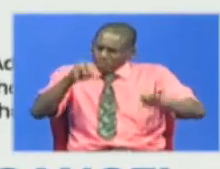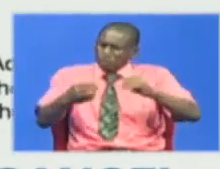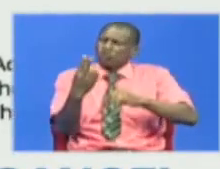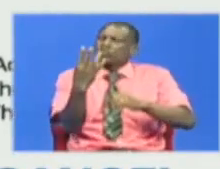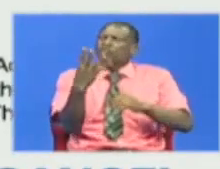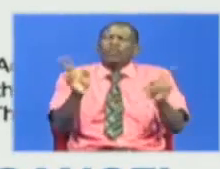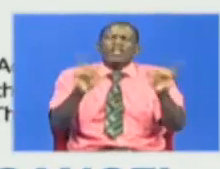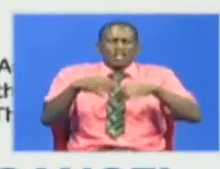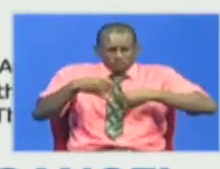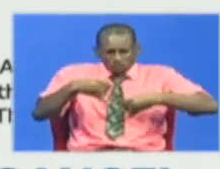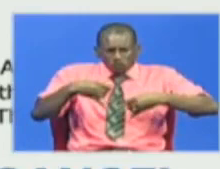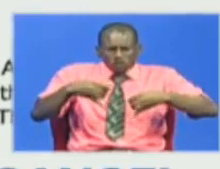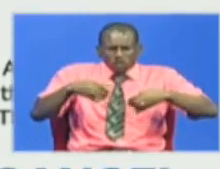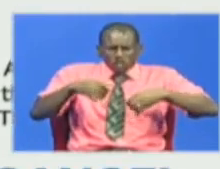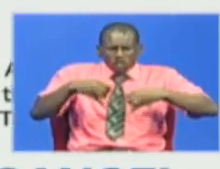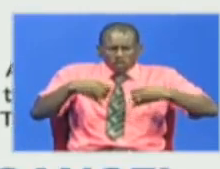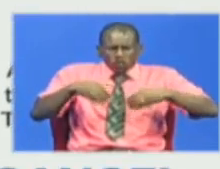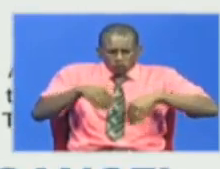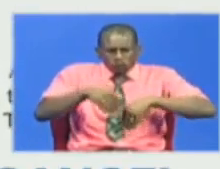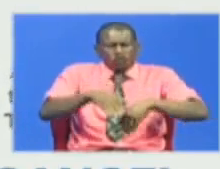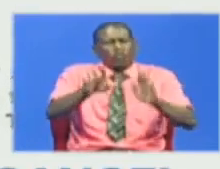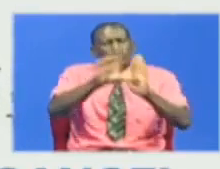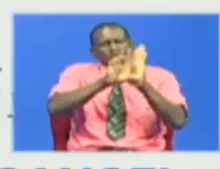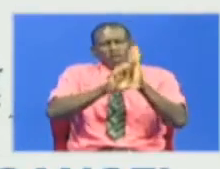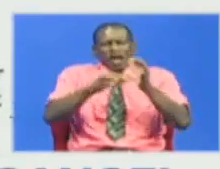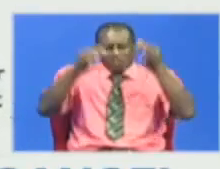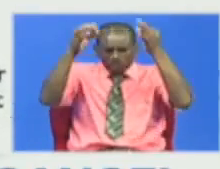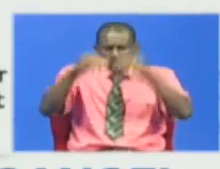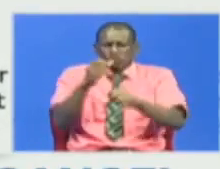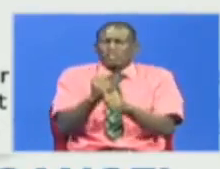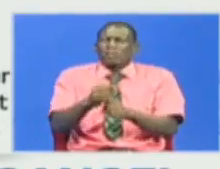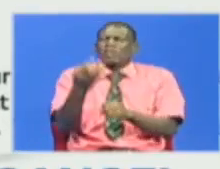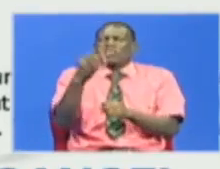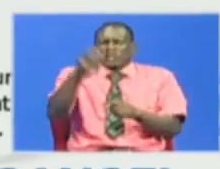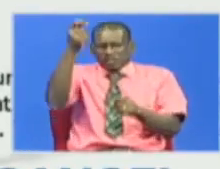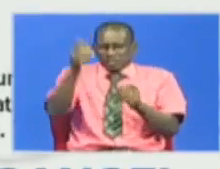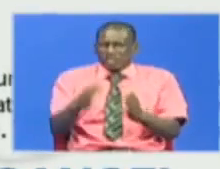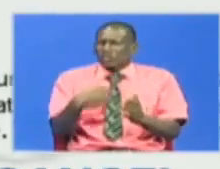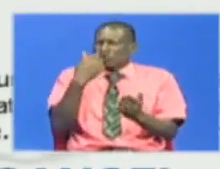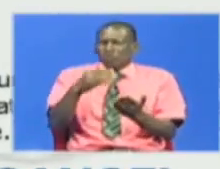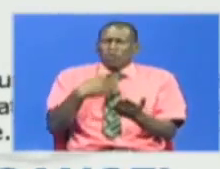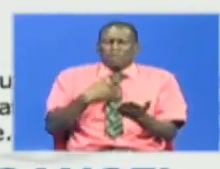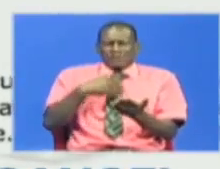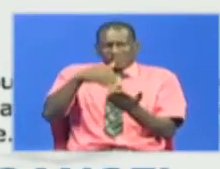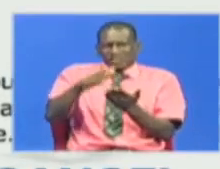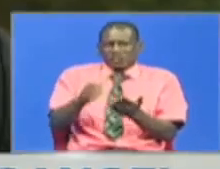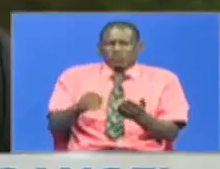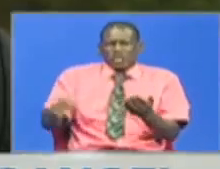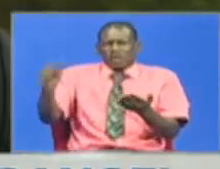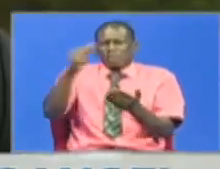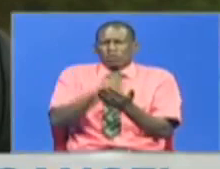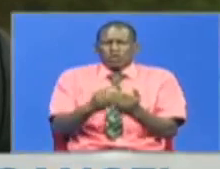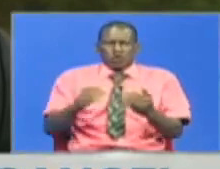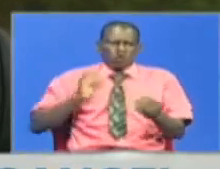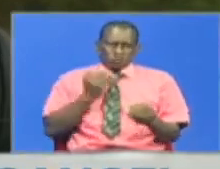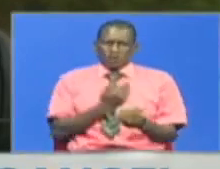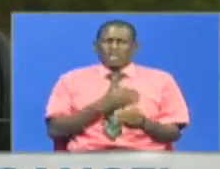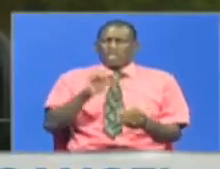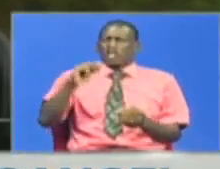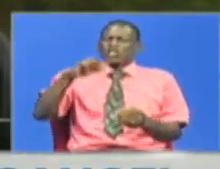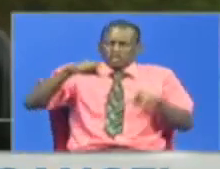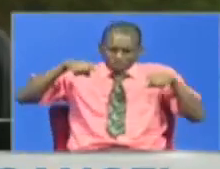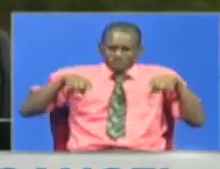rules, and the decision was made by three judges who had been seconded to the recruiting committee. The Attorney General